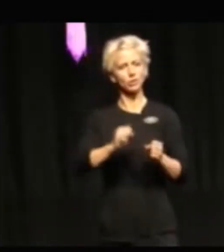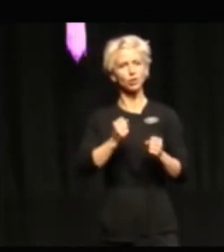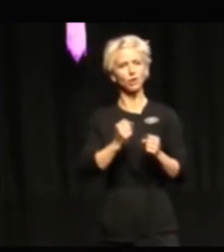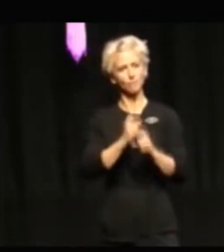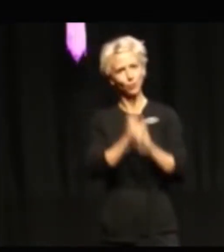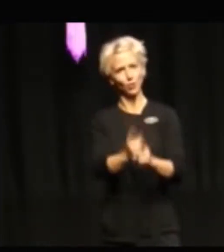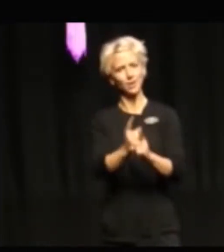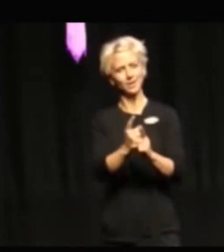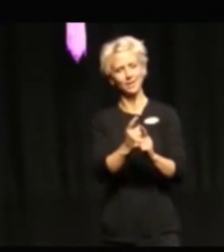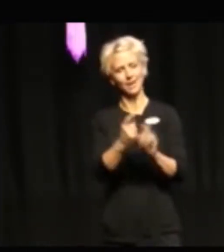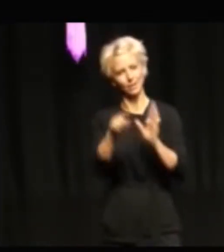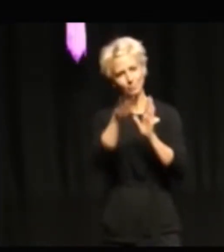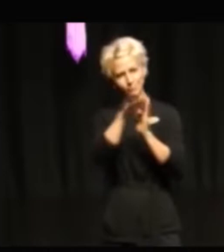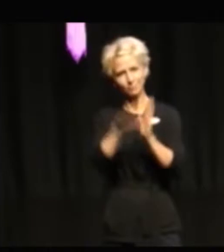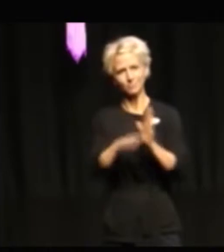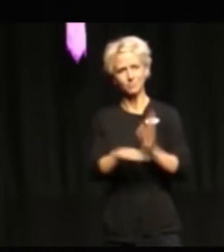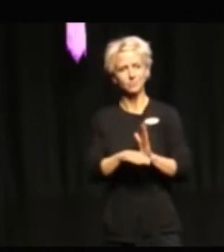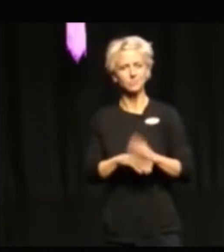and